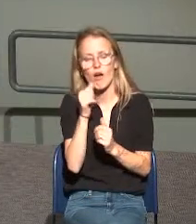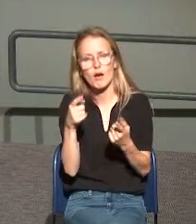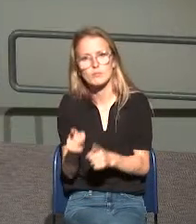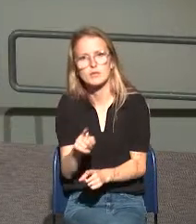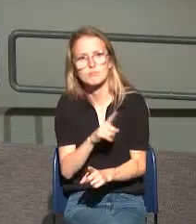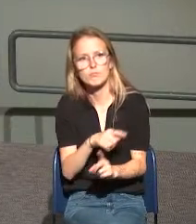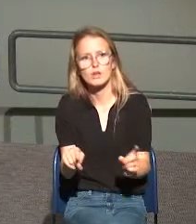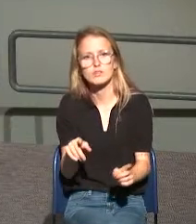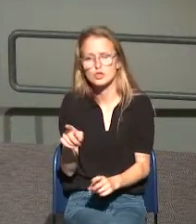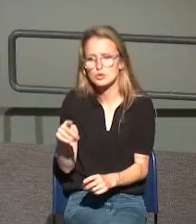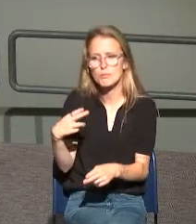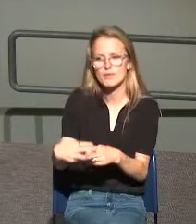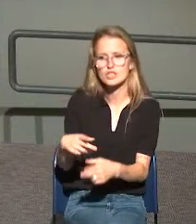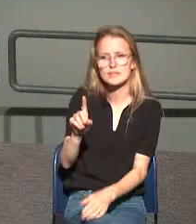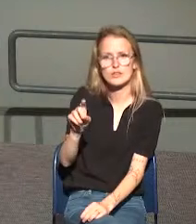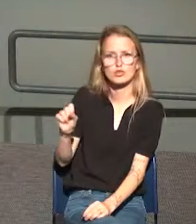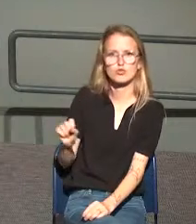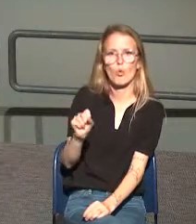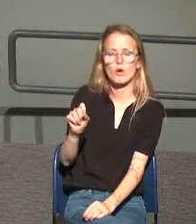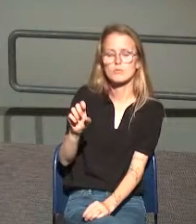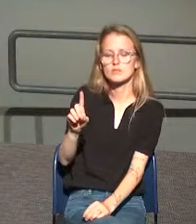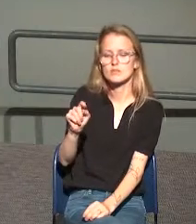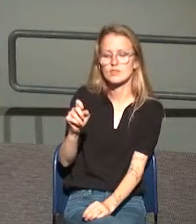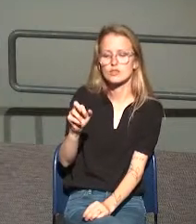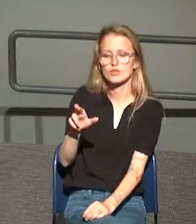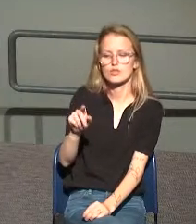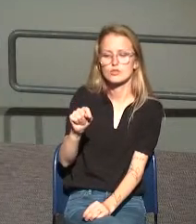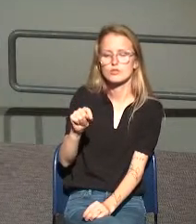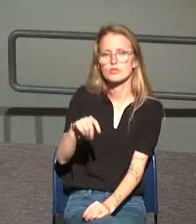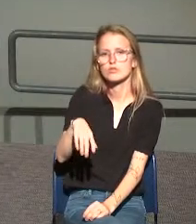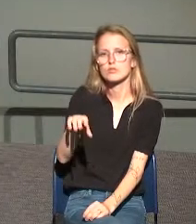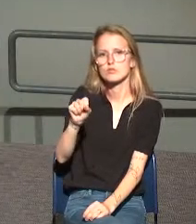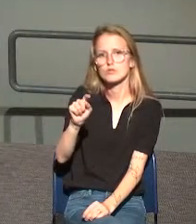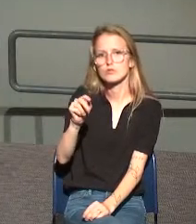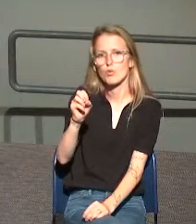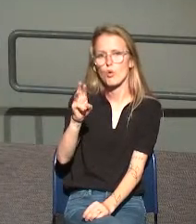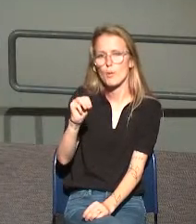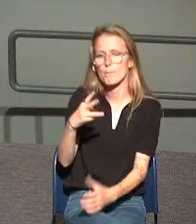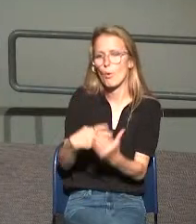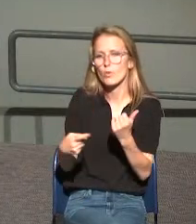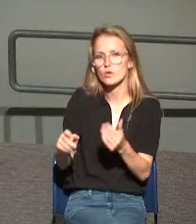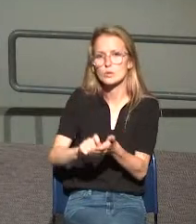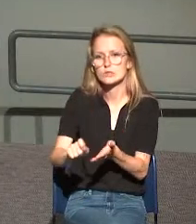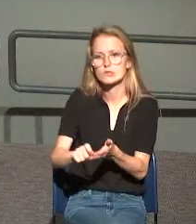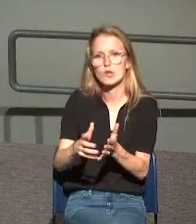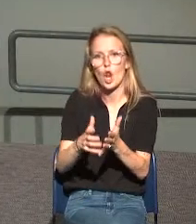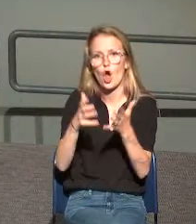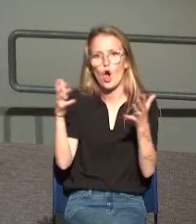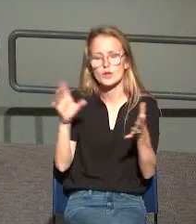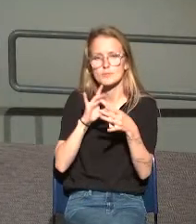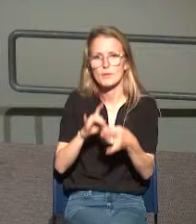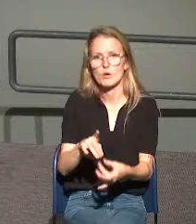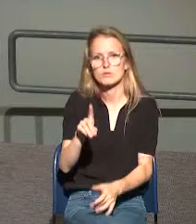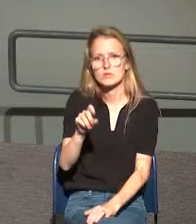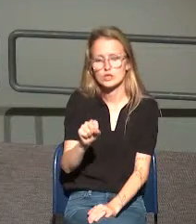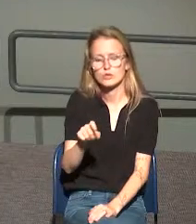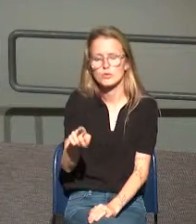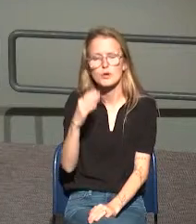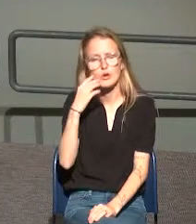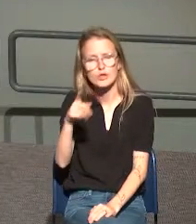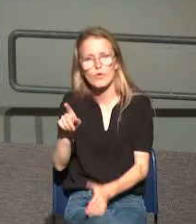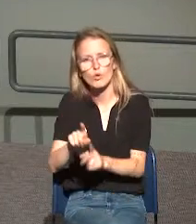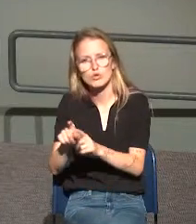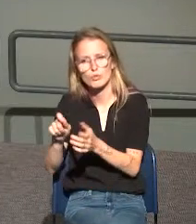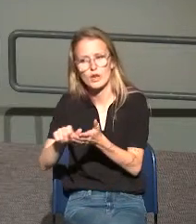mentioned Desert Storm. I wanted to ask you about this because you write a lot, both of you write a lot about Desert Storm in your books. I know you've written elsewhere about Desert Storm as